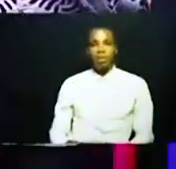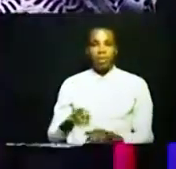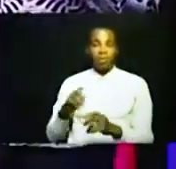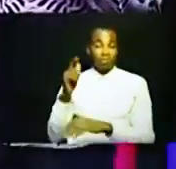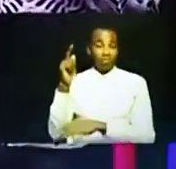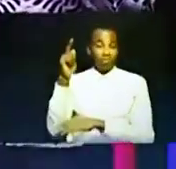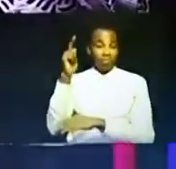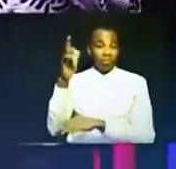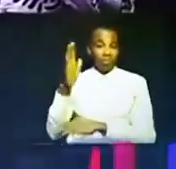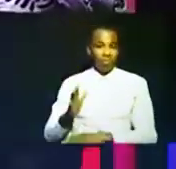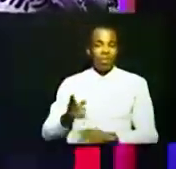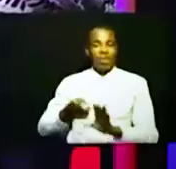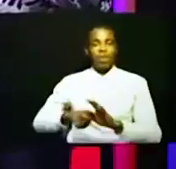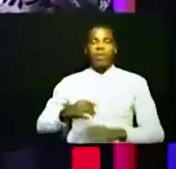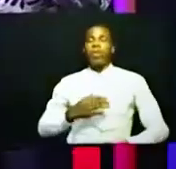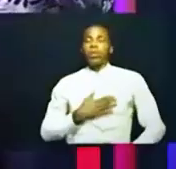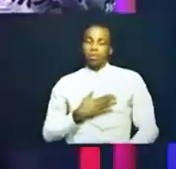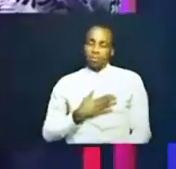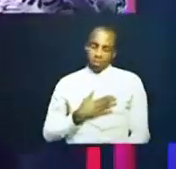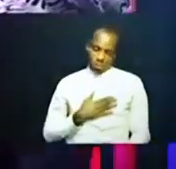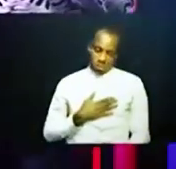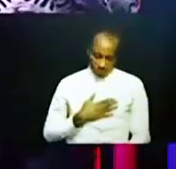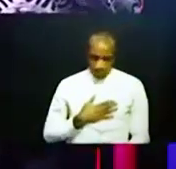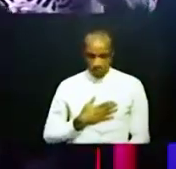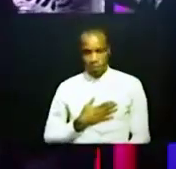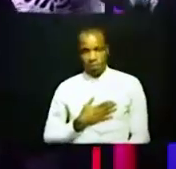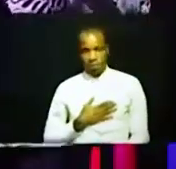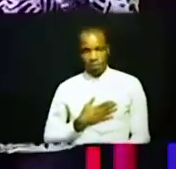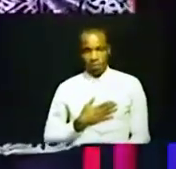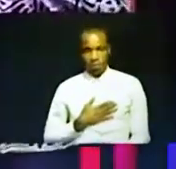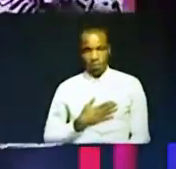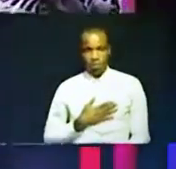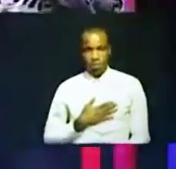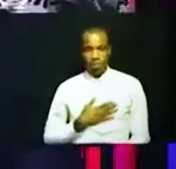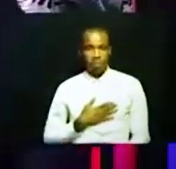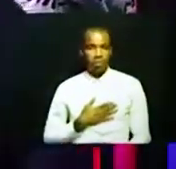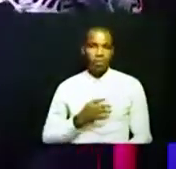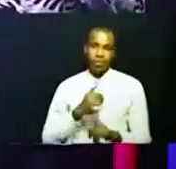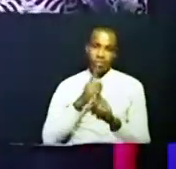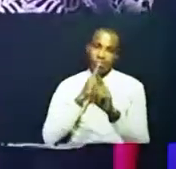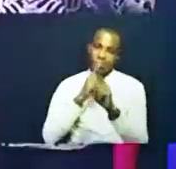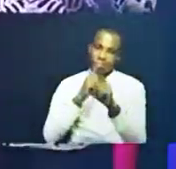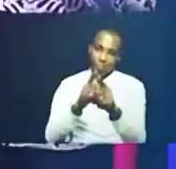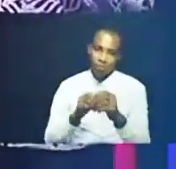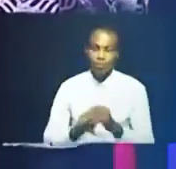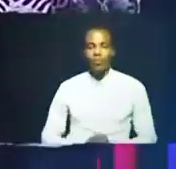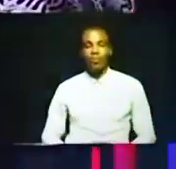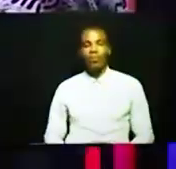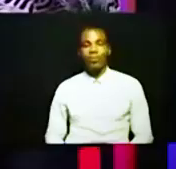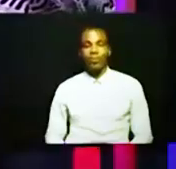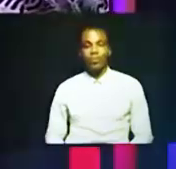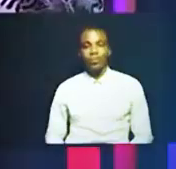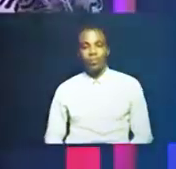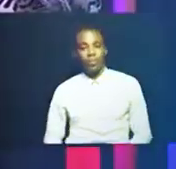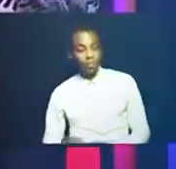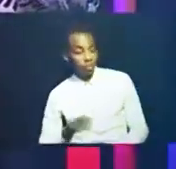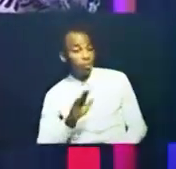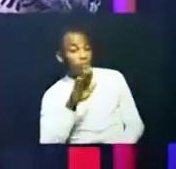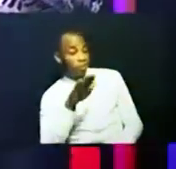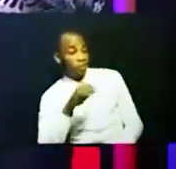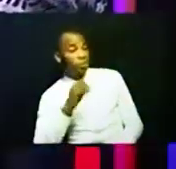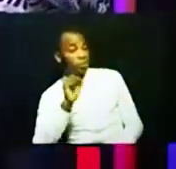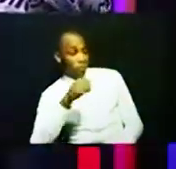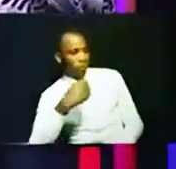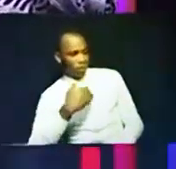breath and replied. Na Mrs. Peel ogwa home na say any muaye o kan. Yes, I have